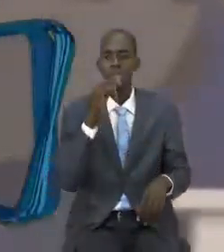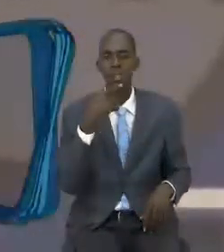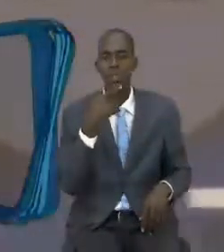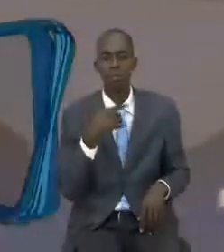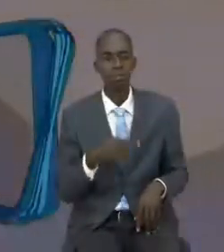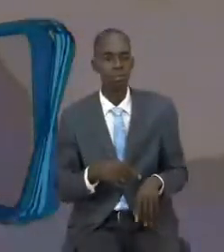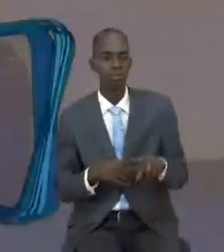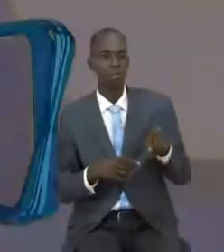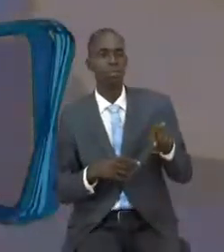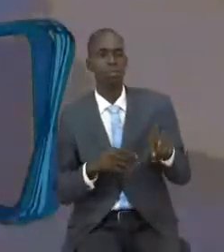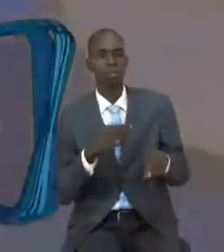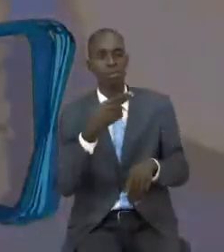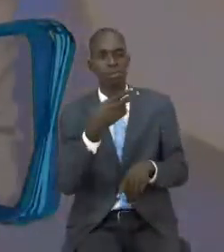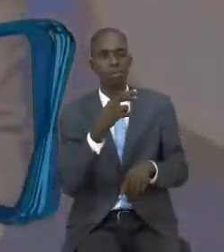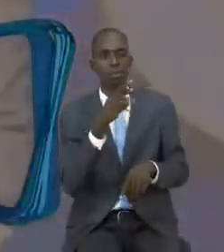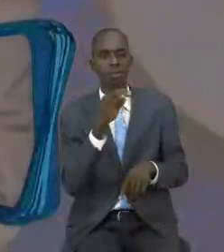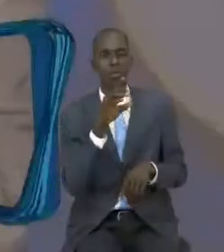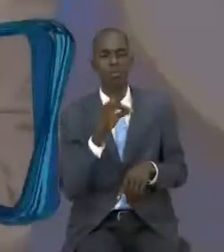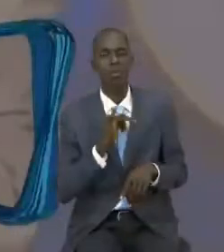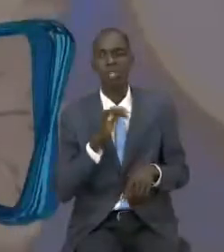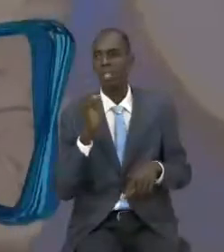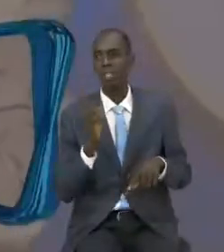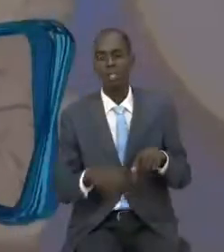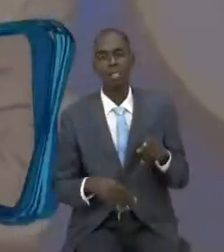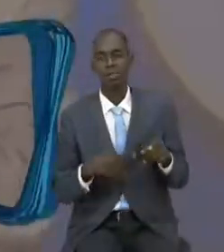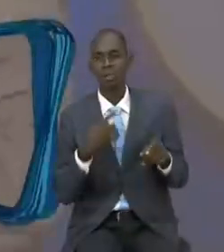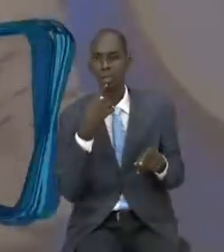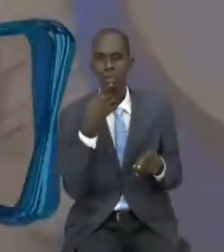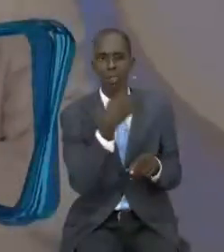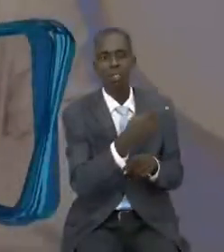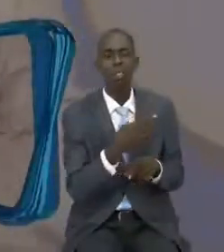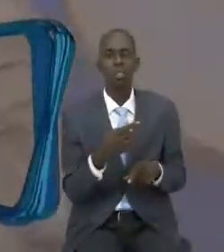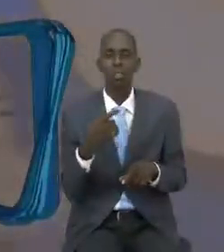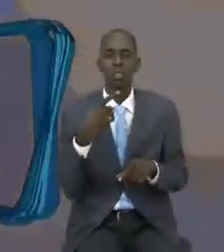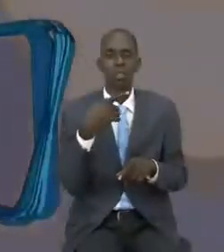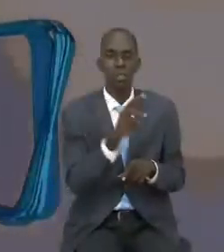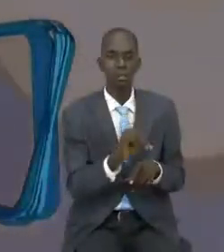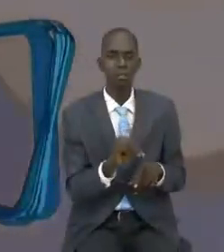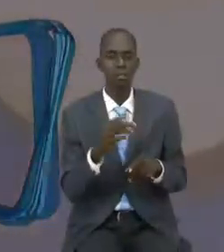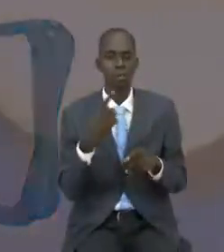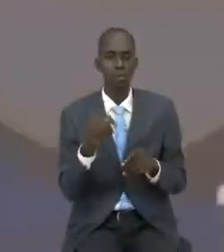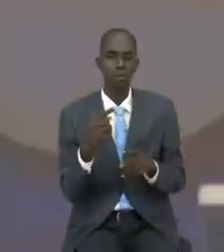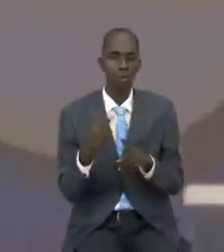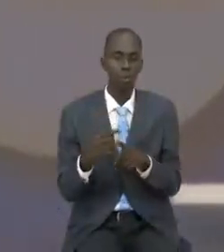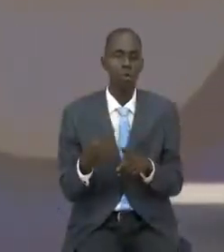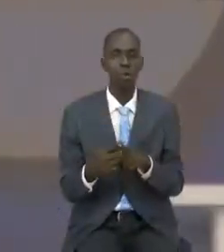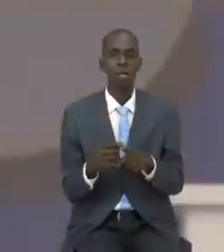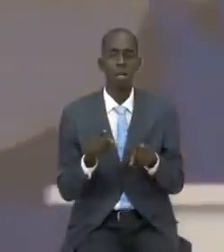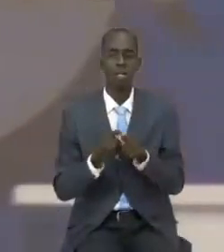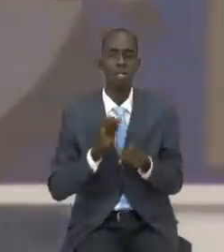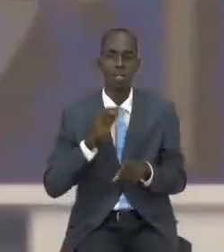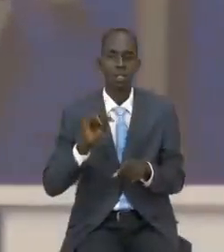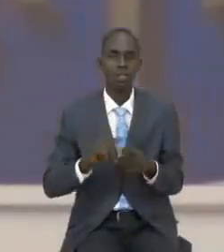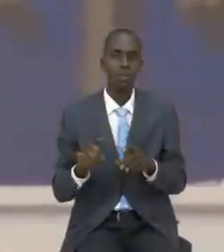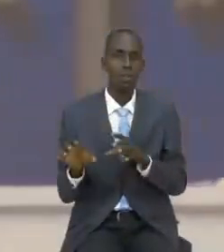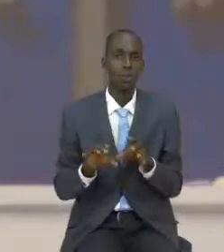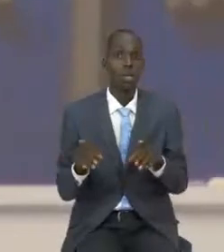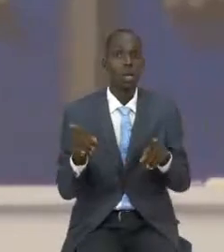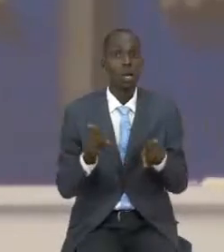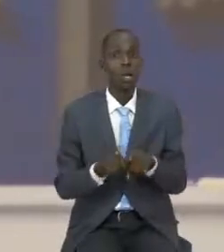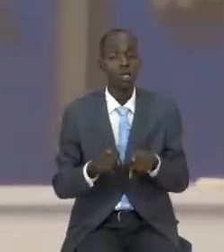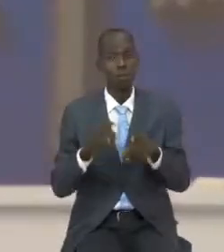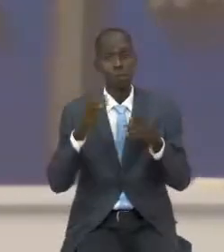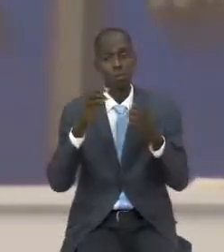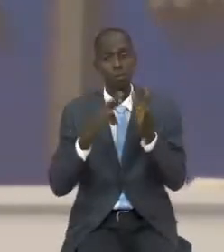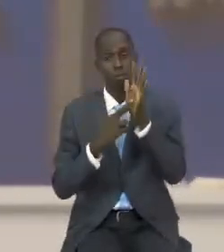I cannot deliver it like I ought to deliver it. They come like ambassadors of holiness and